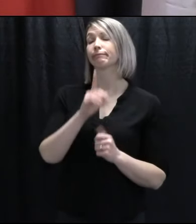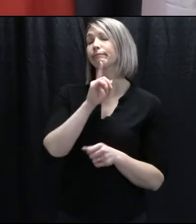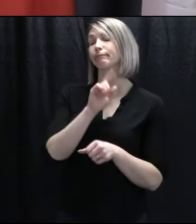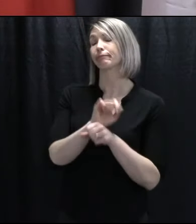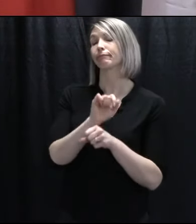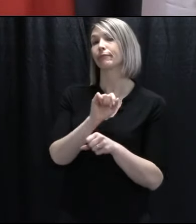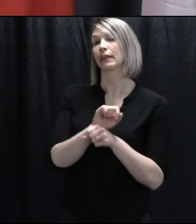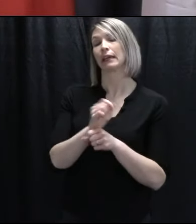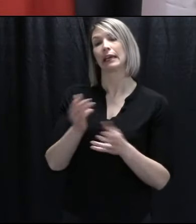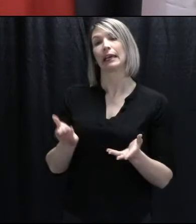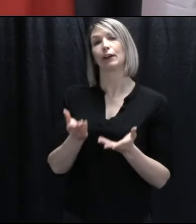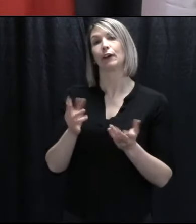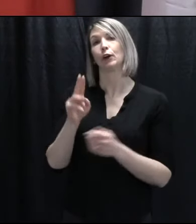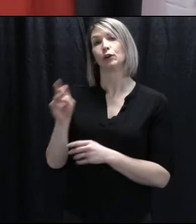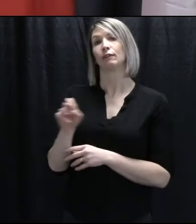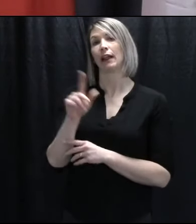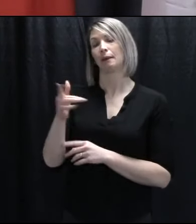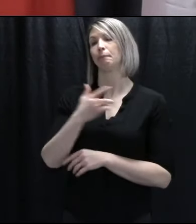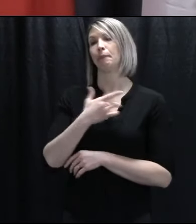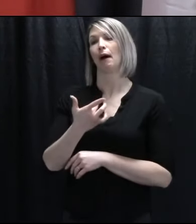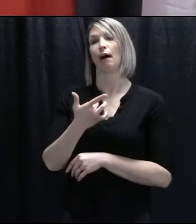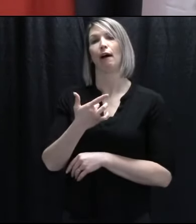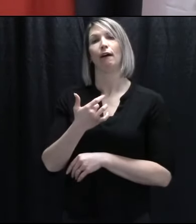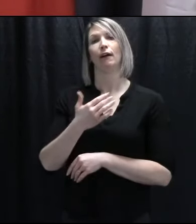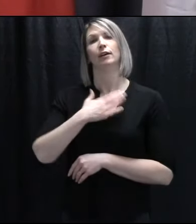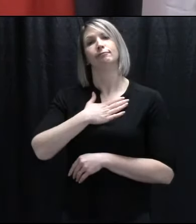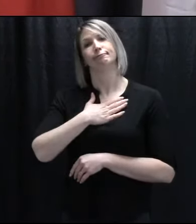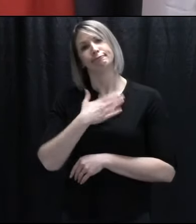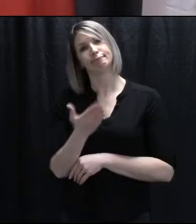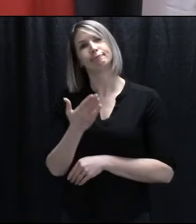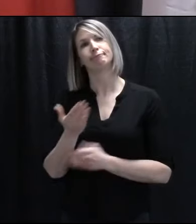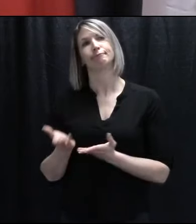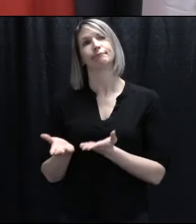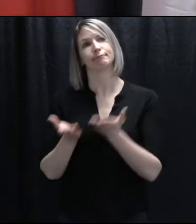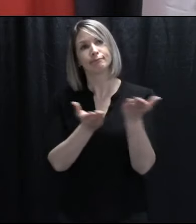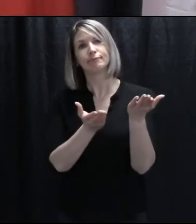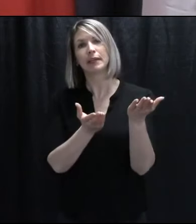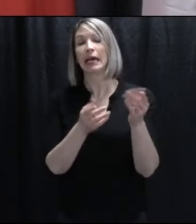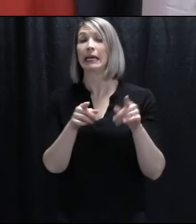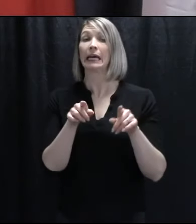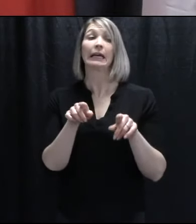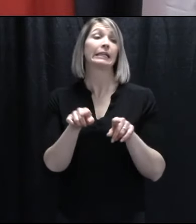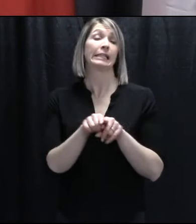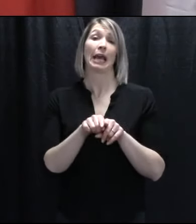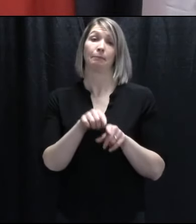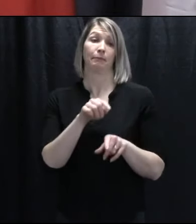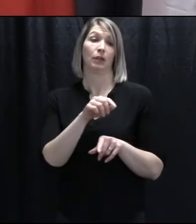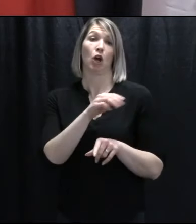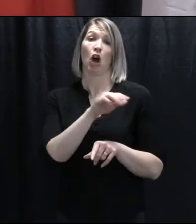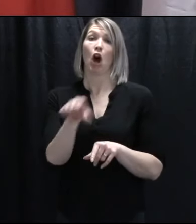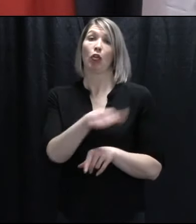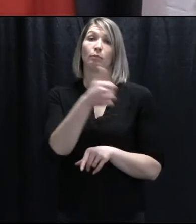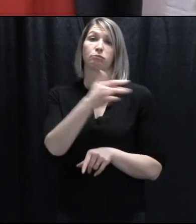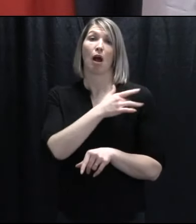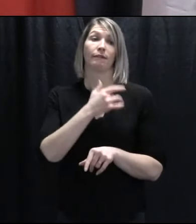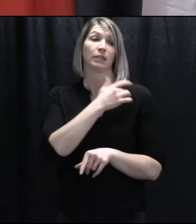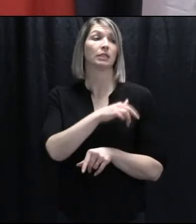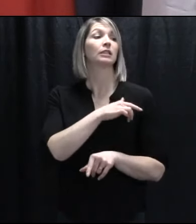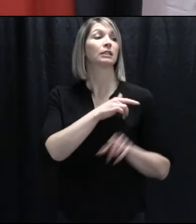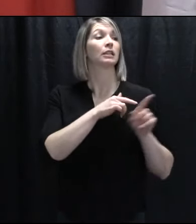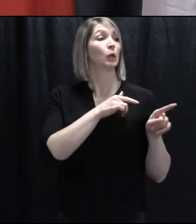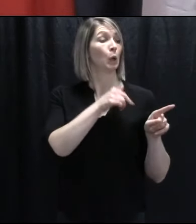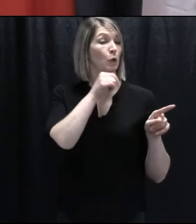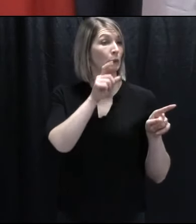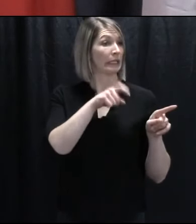Labrador, but we can even expand that. That is true for good neighbor agreements that we would see amongst provinces as well. Most provinces have said